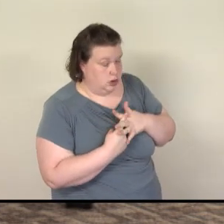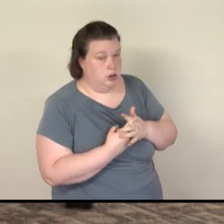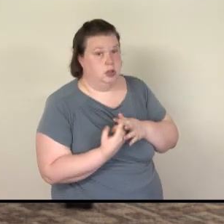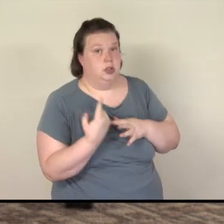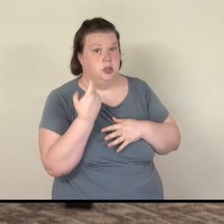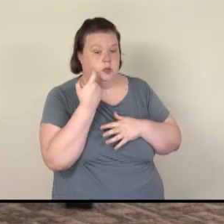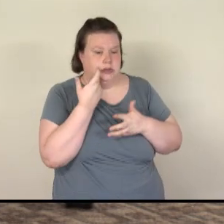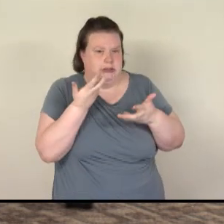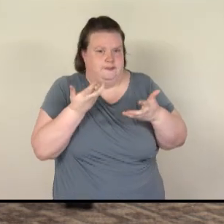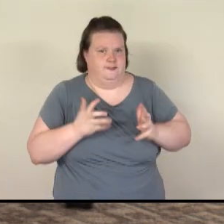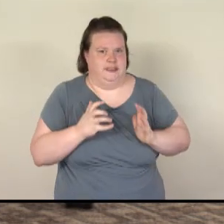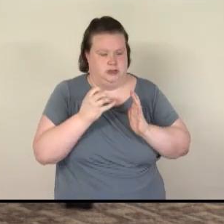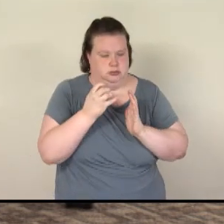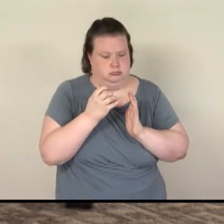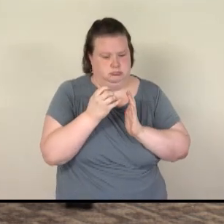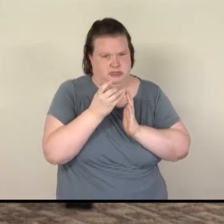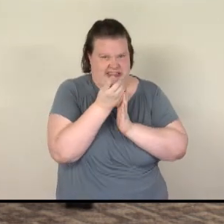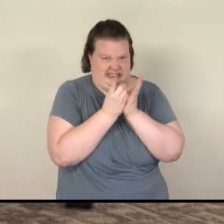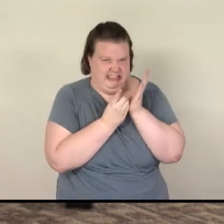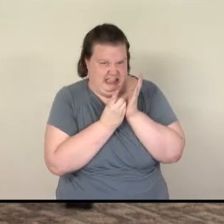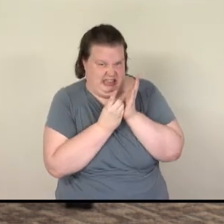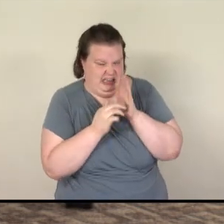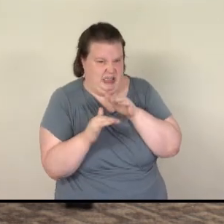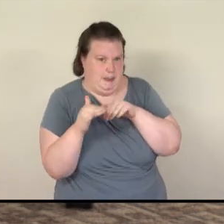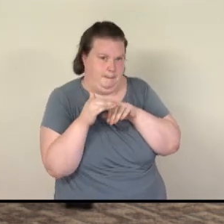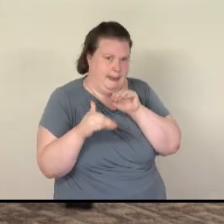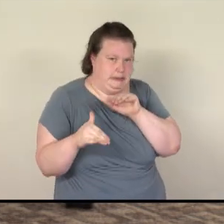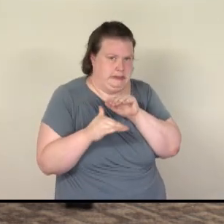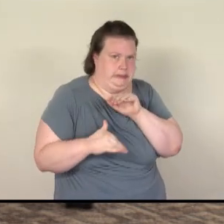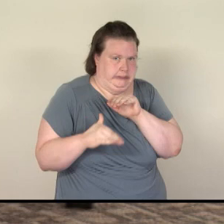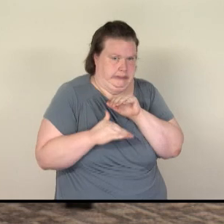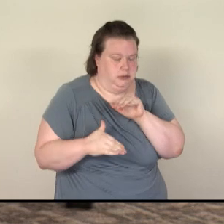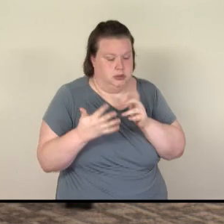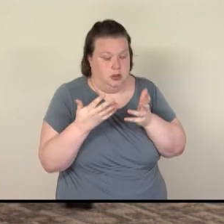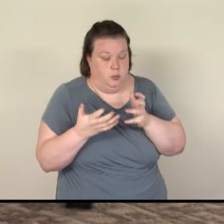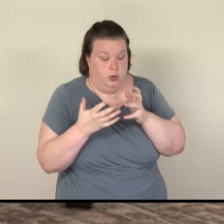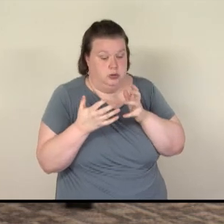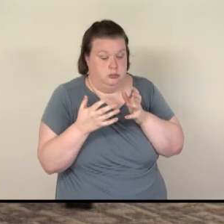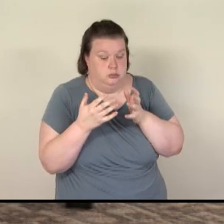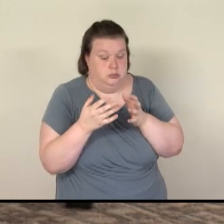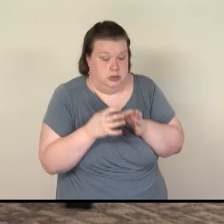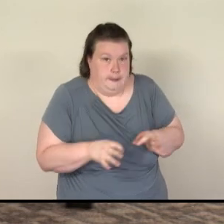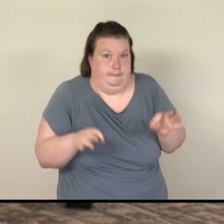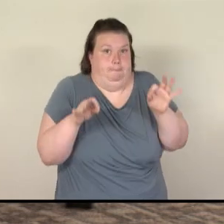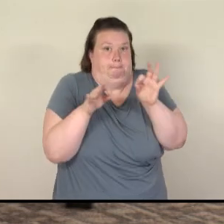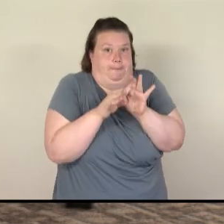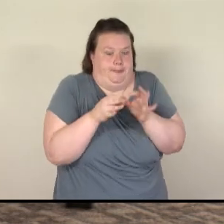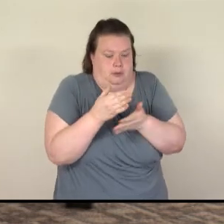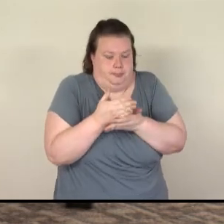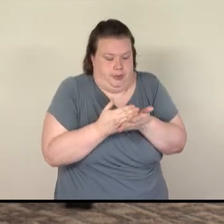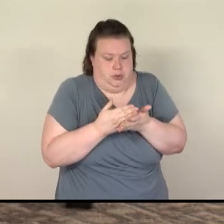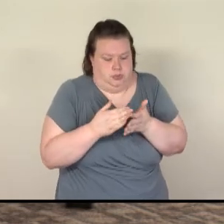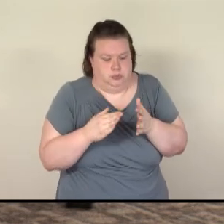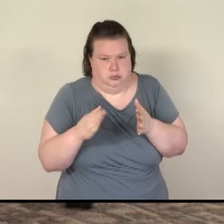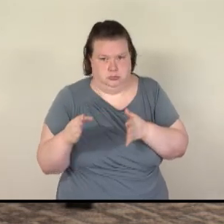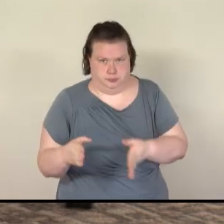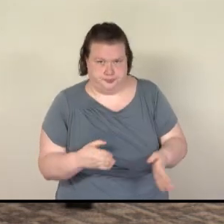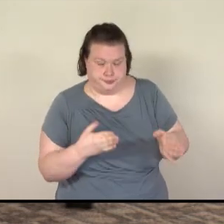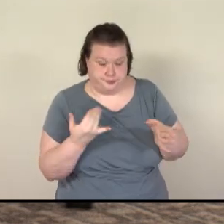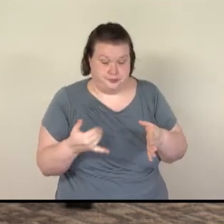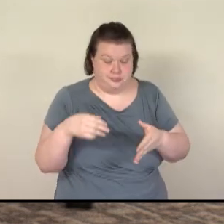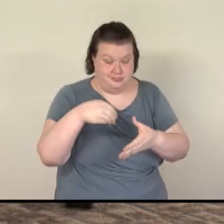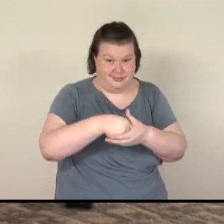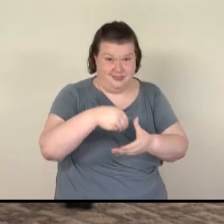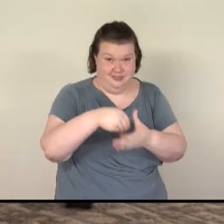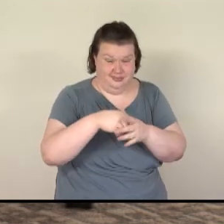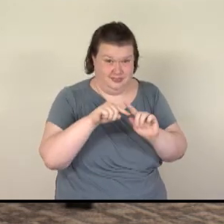wrapped up schematic design. So right now, it was really about getting all the major parts and pieces in place from a planning standpoint. And now our interiors